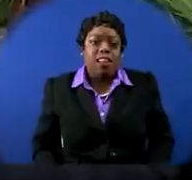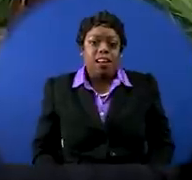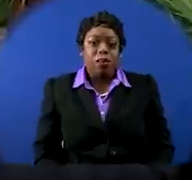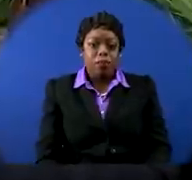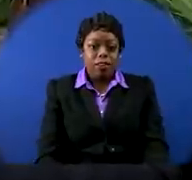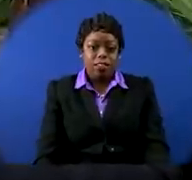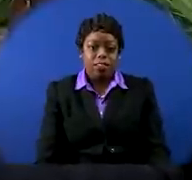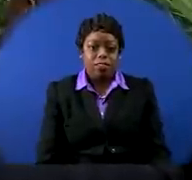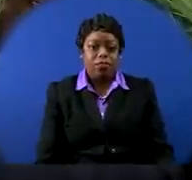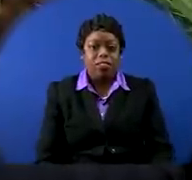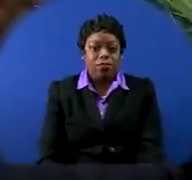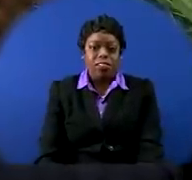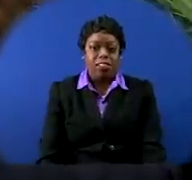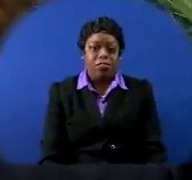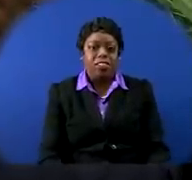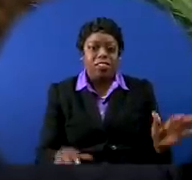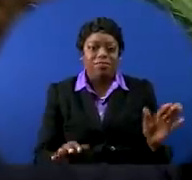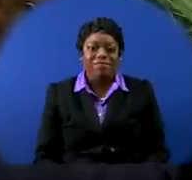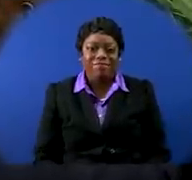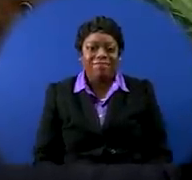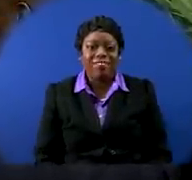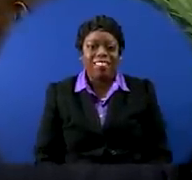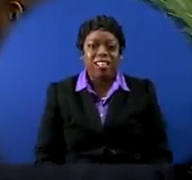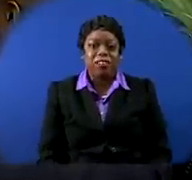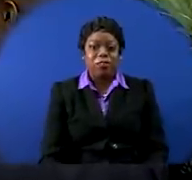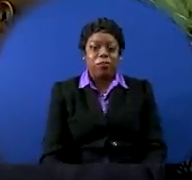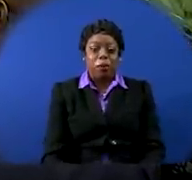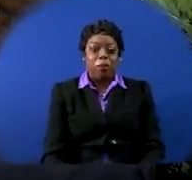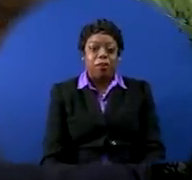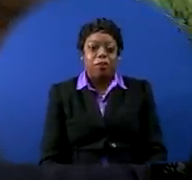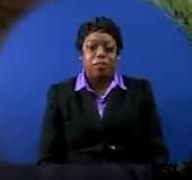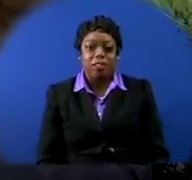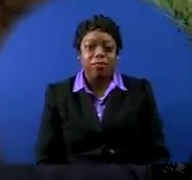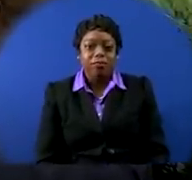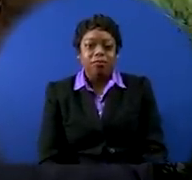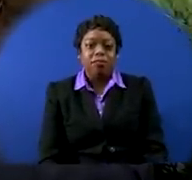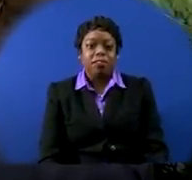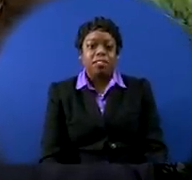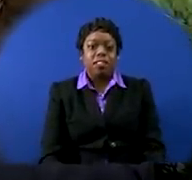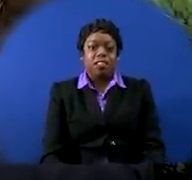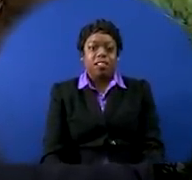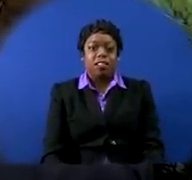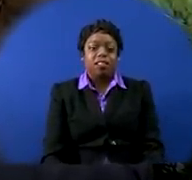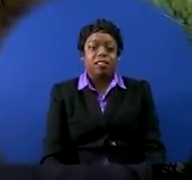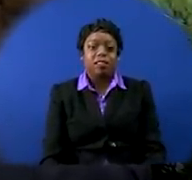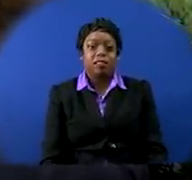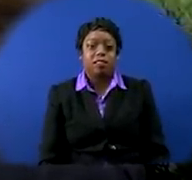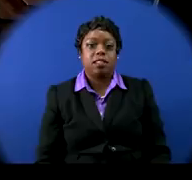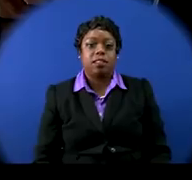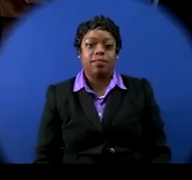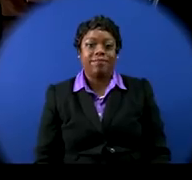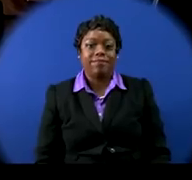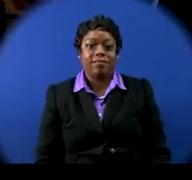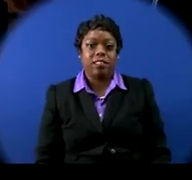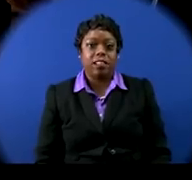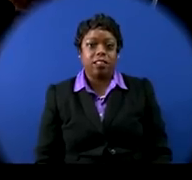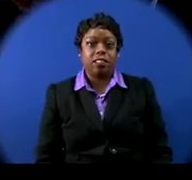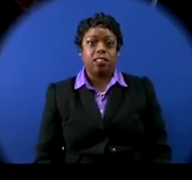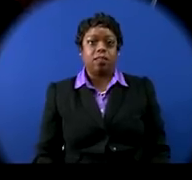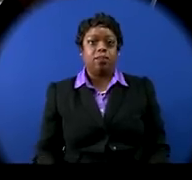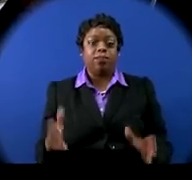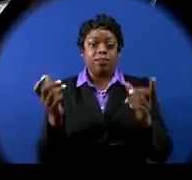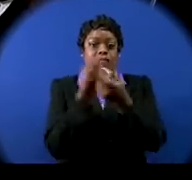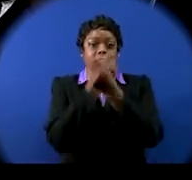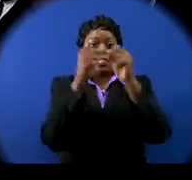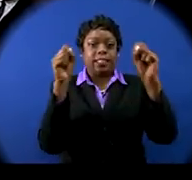we're going to keep on celebrating that God is adding to the church those who are being saved. Praise the